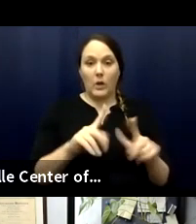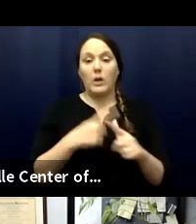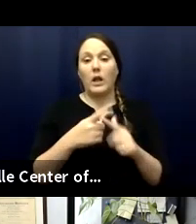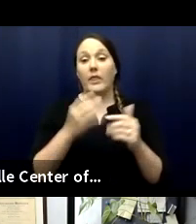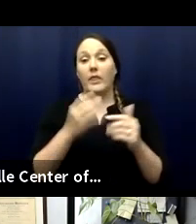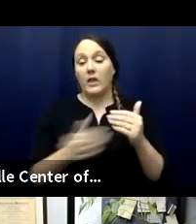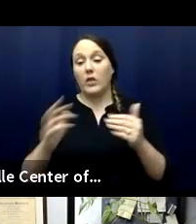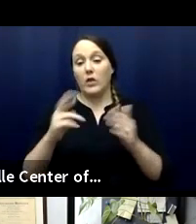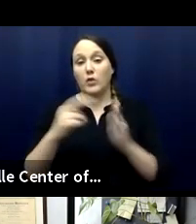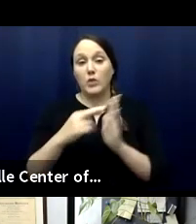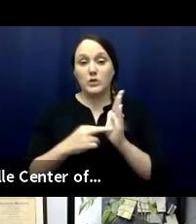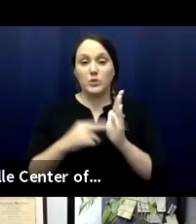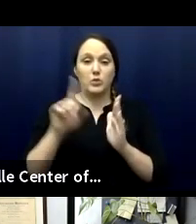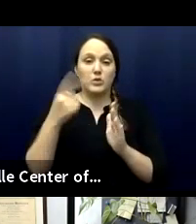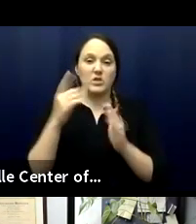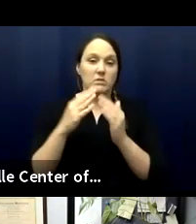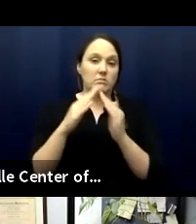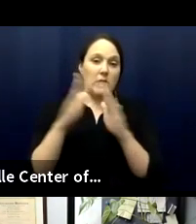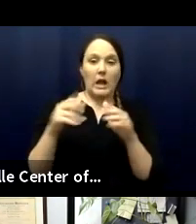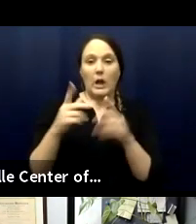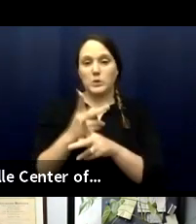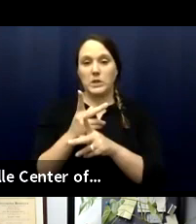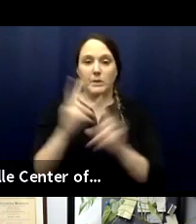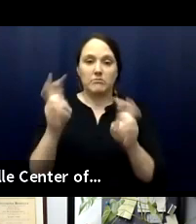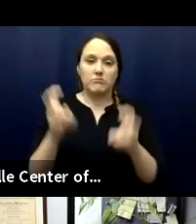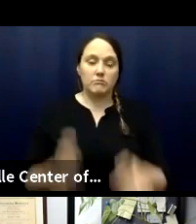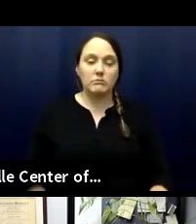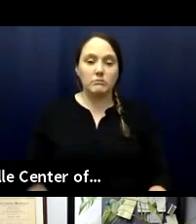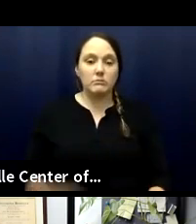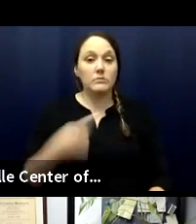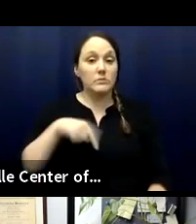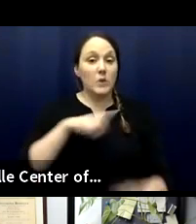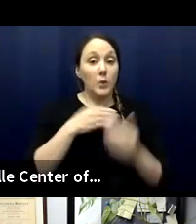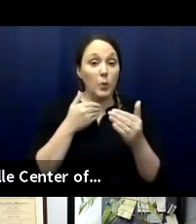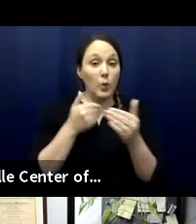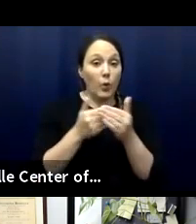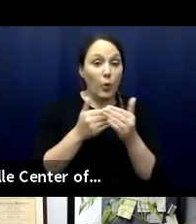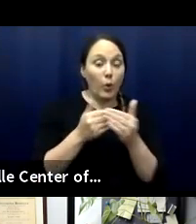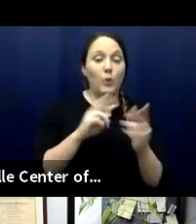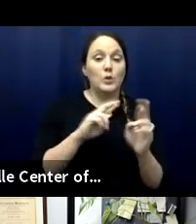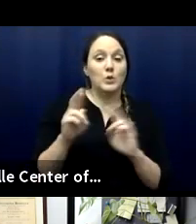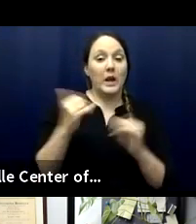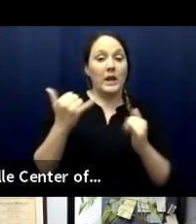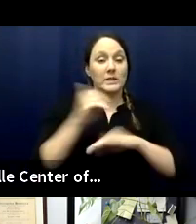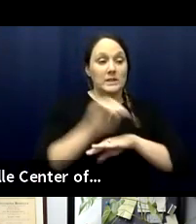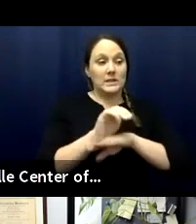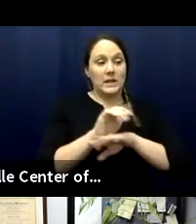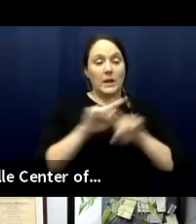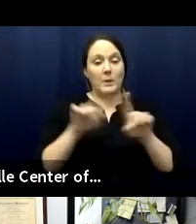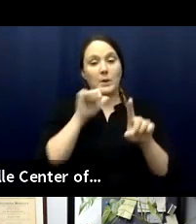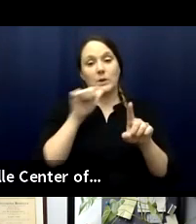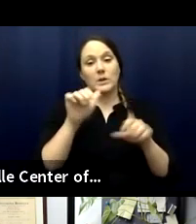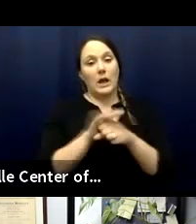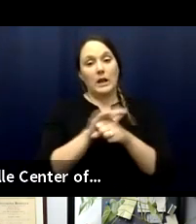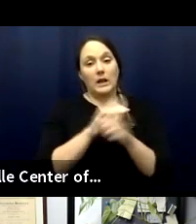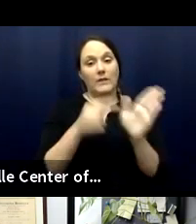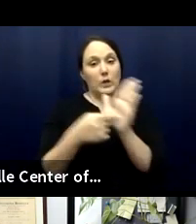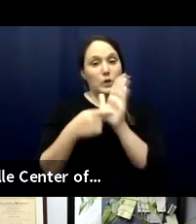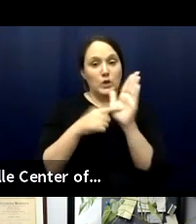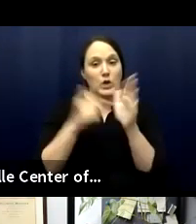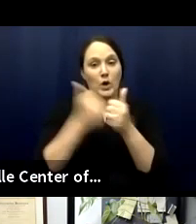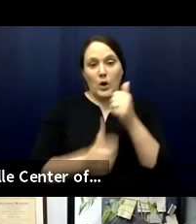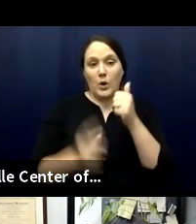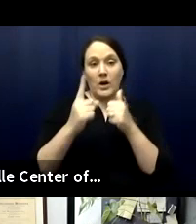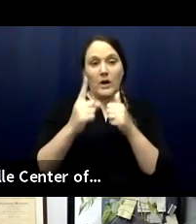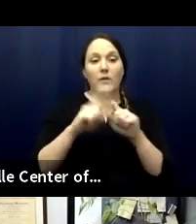are housekeeping. So we were close to getting those ready for tonight, but not enough to show everybody. But I think hopefully